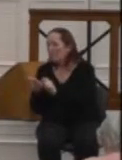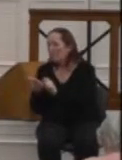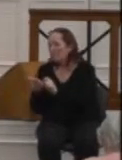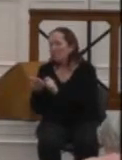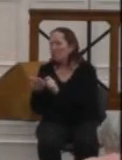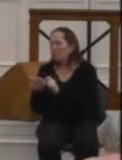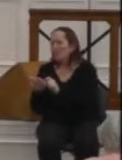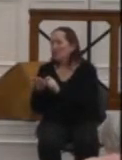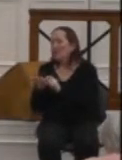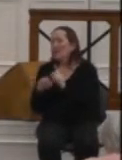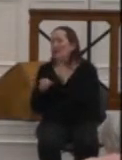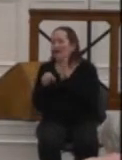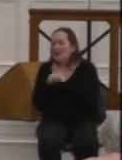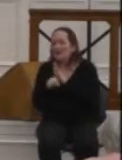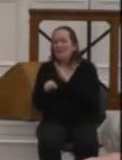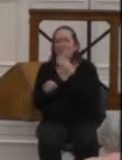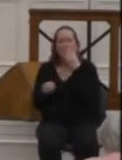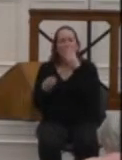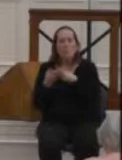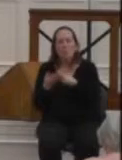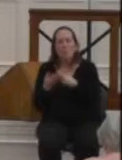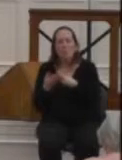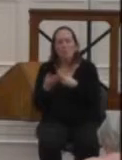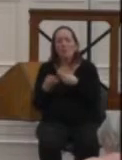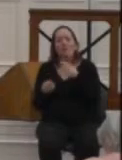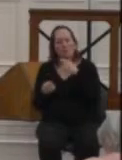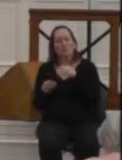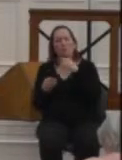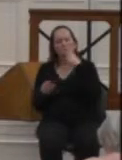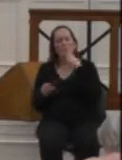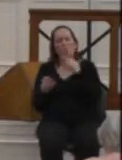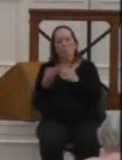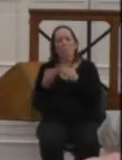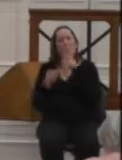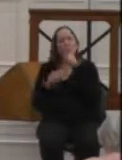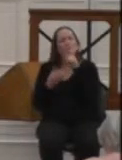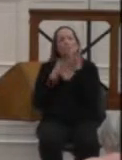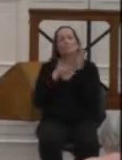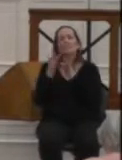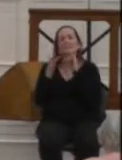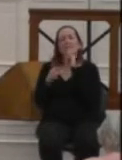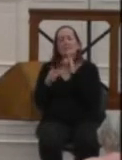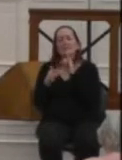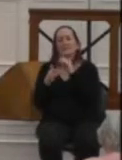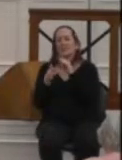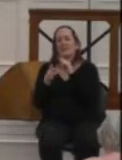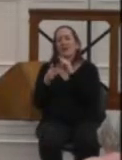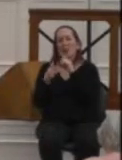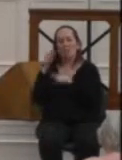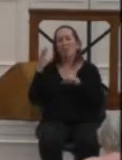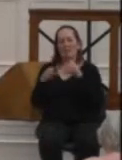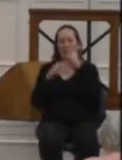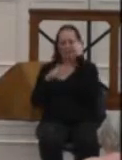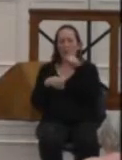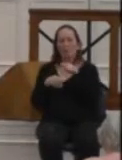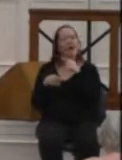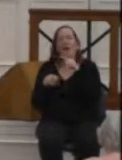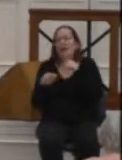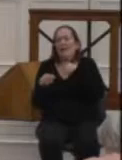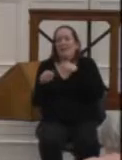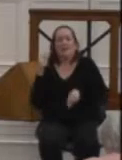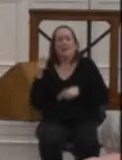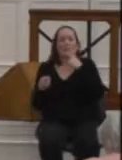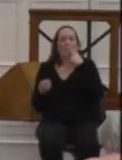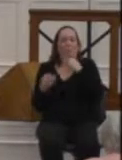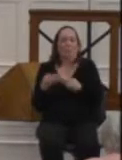to you who Jesus is and what he did for you when he died on the cross. I cannot prove that eternal